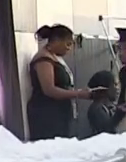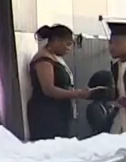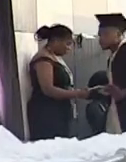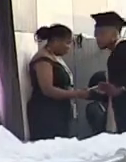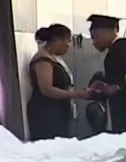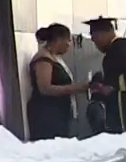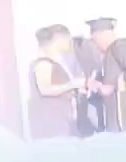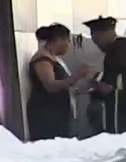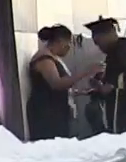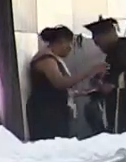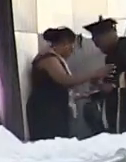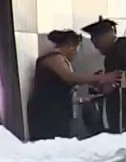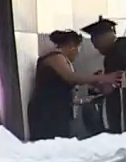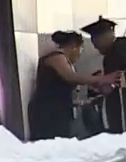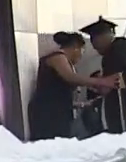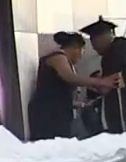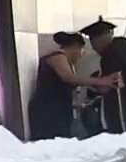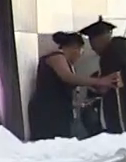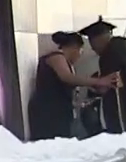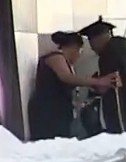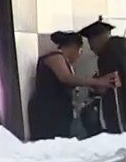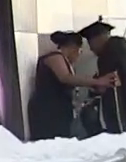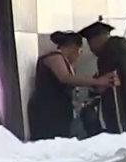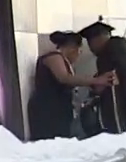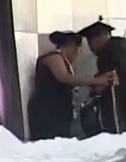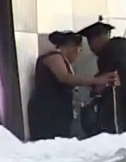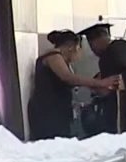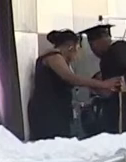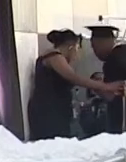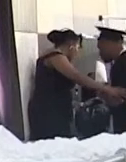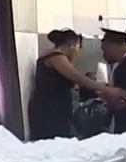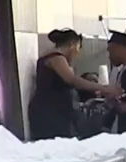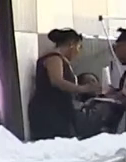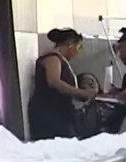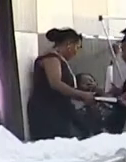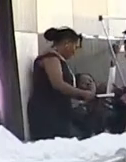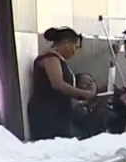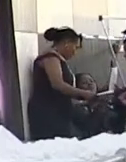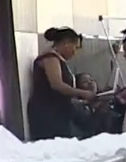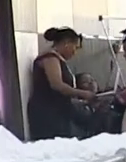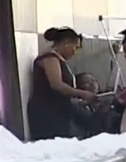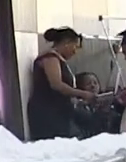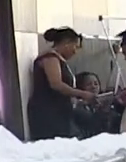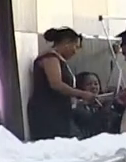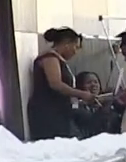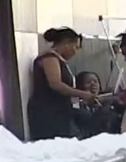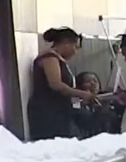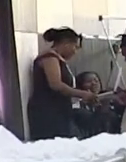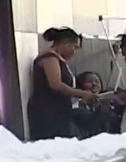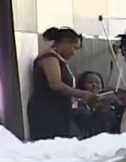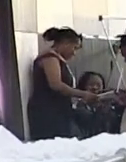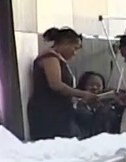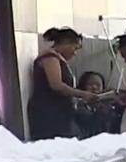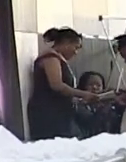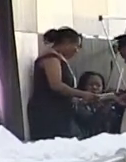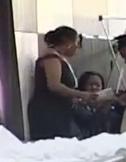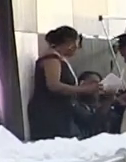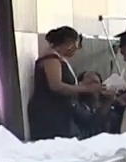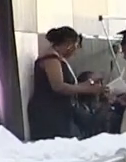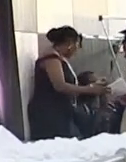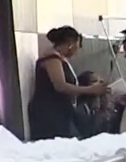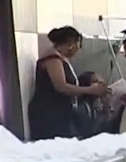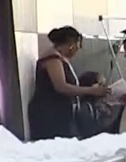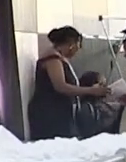Madam Chancellor, I have the honor to inform you that the candidates whose names appear on the program receive the National